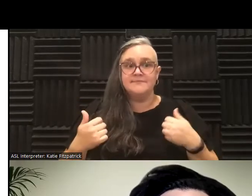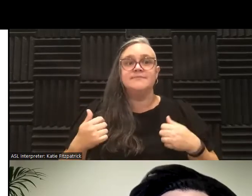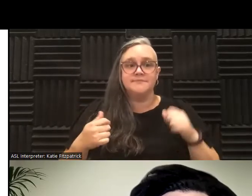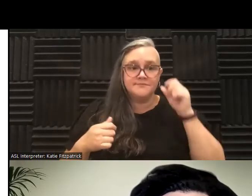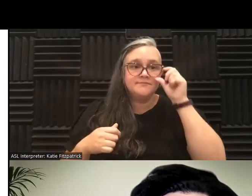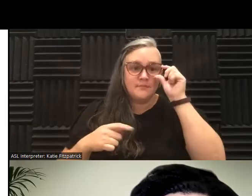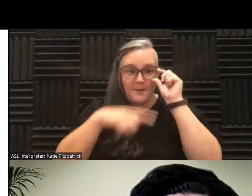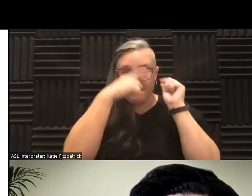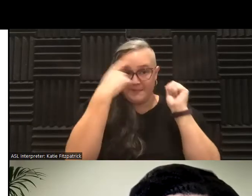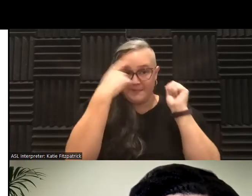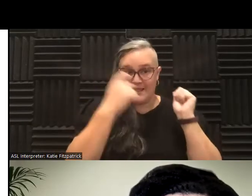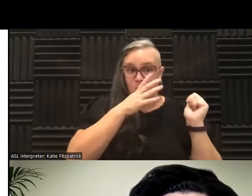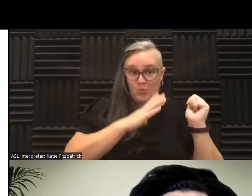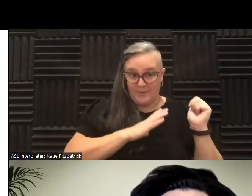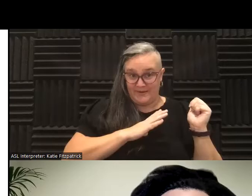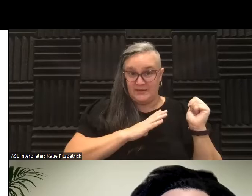within 1 year of childbirth.